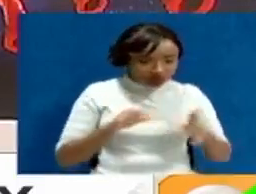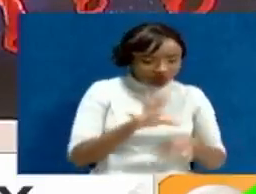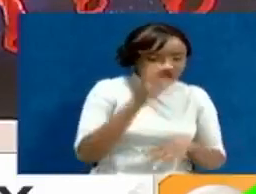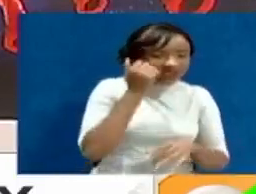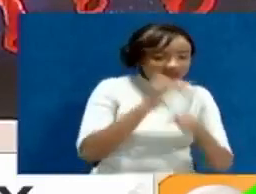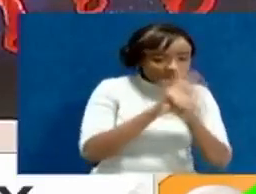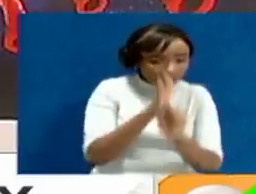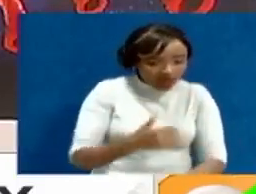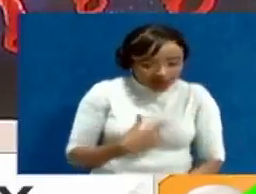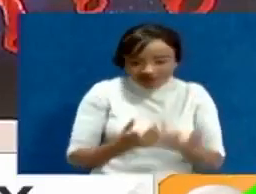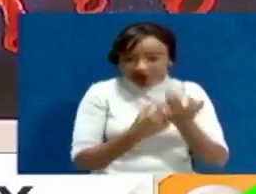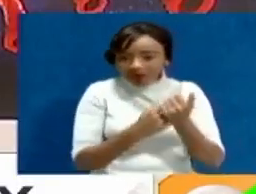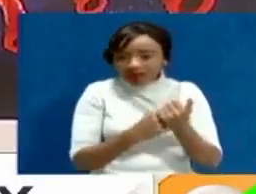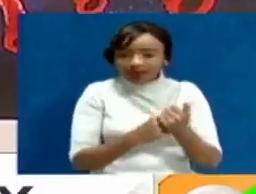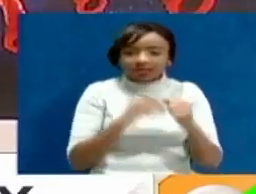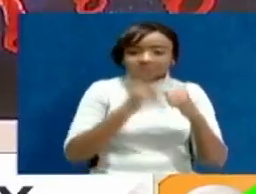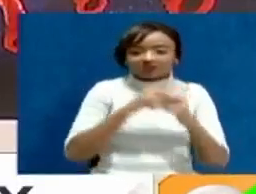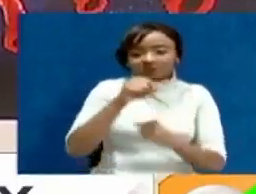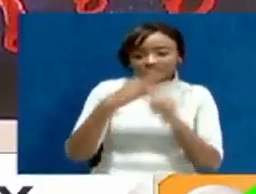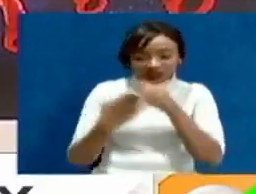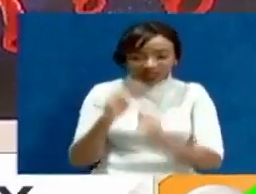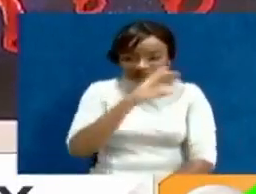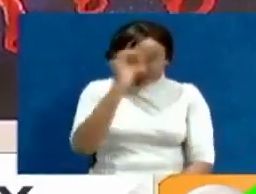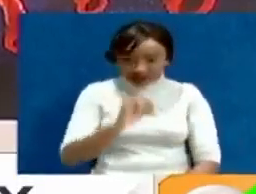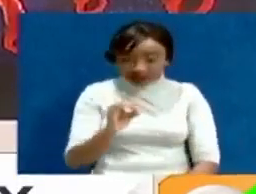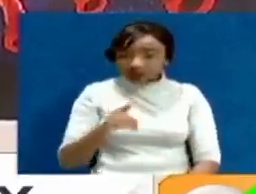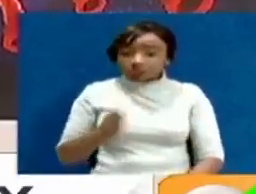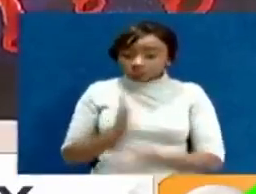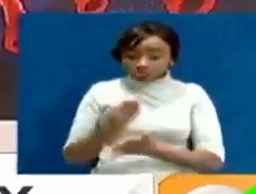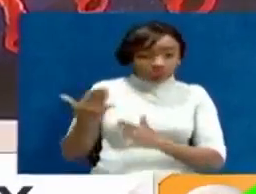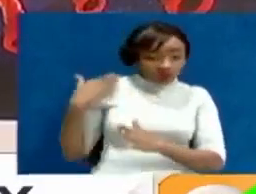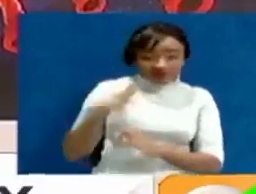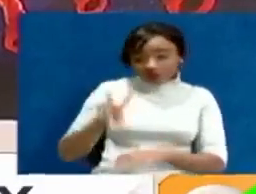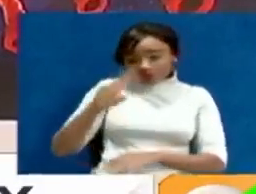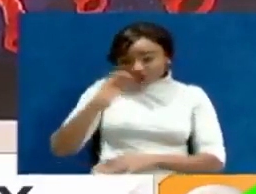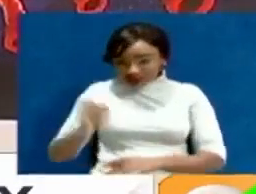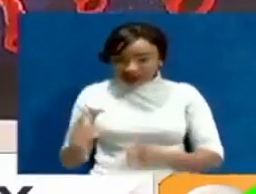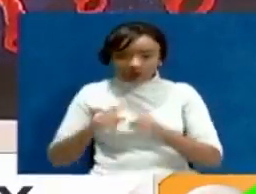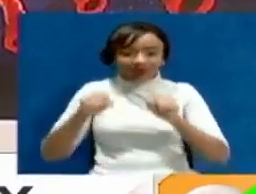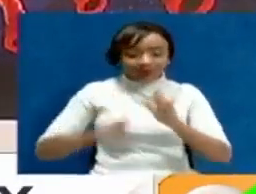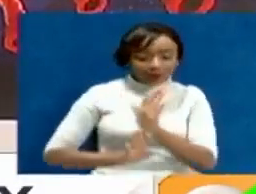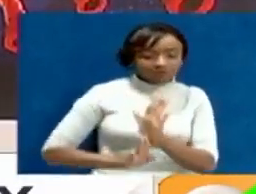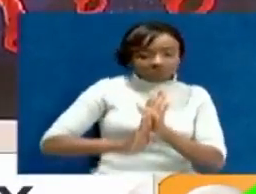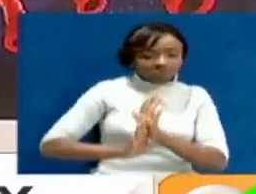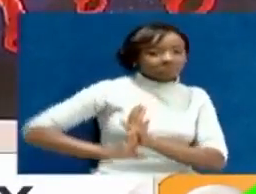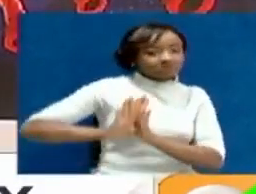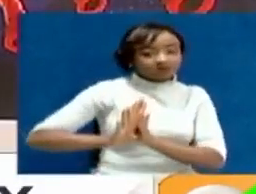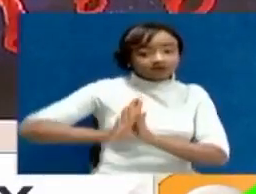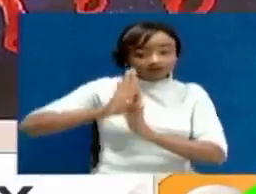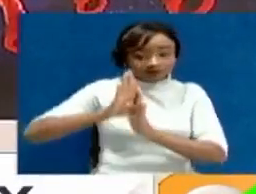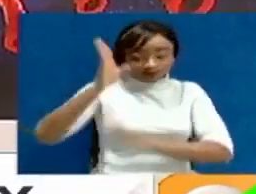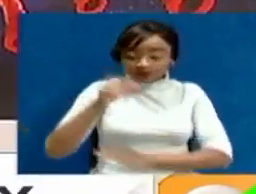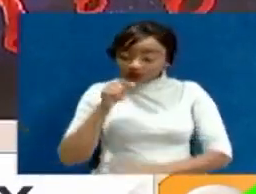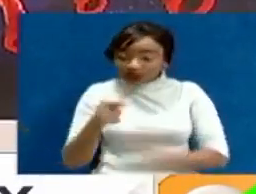at 7.9%. It has steadily been increasing from 2% at the beginning of the outbreak in March.